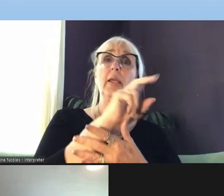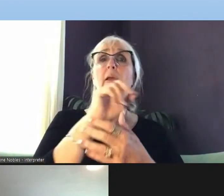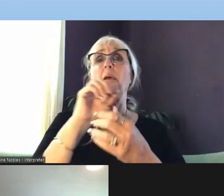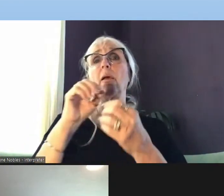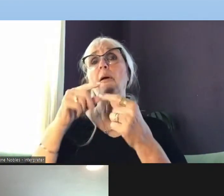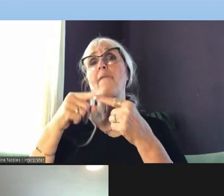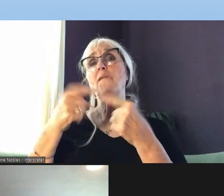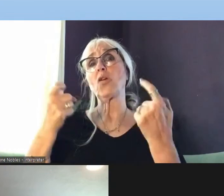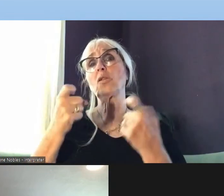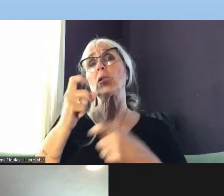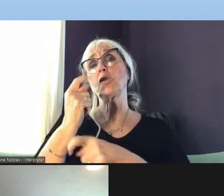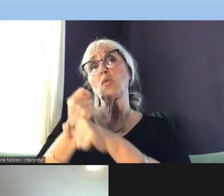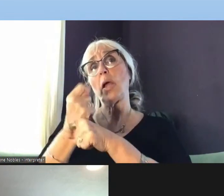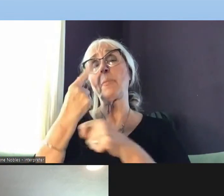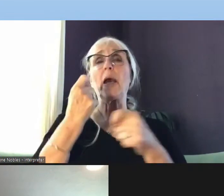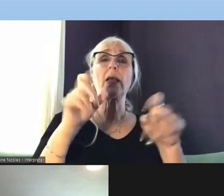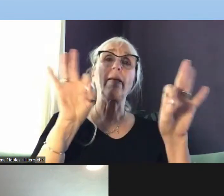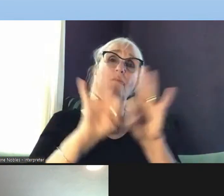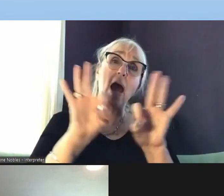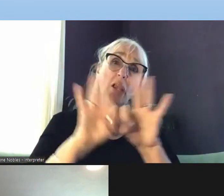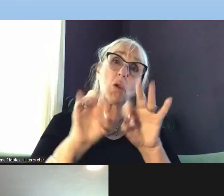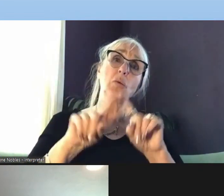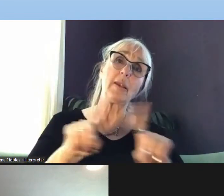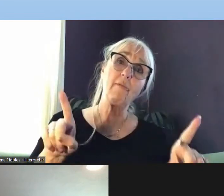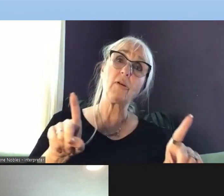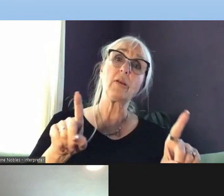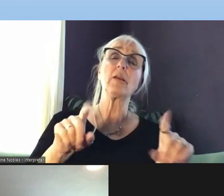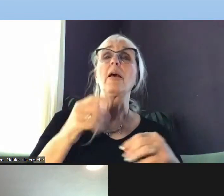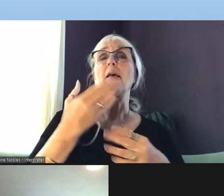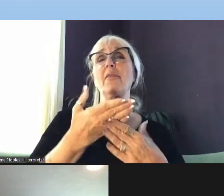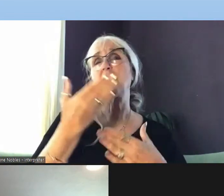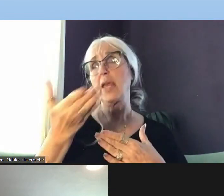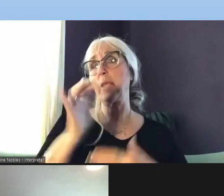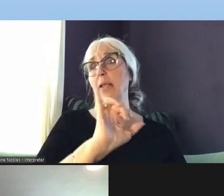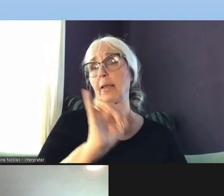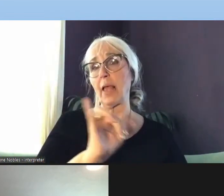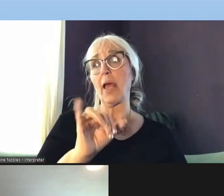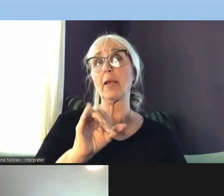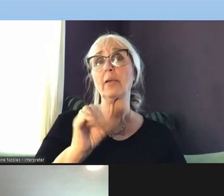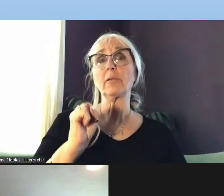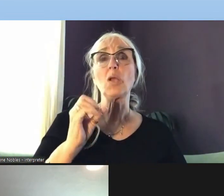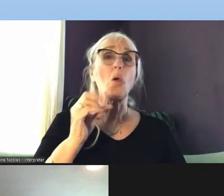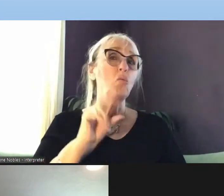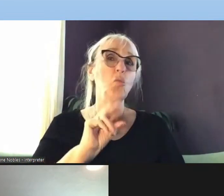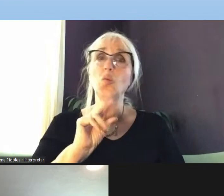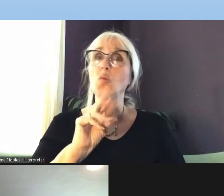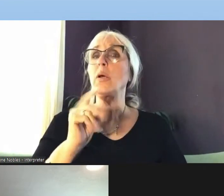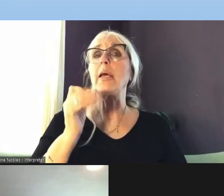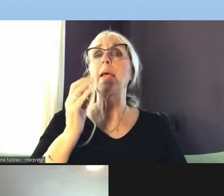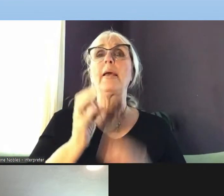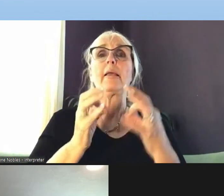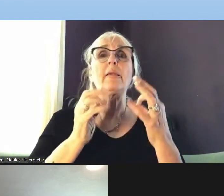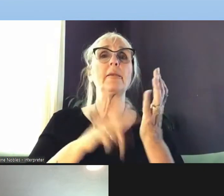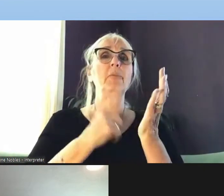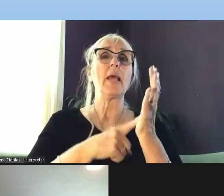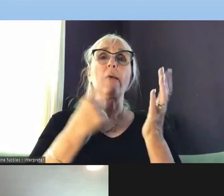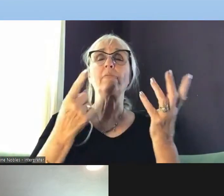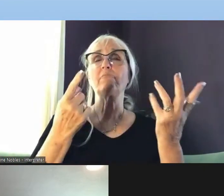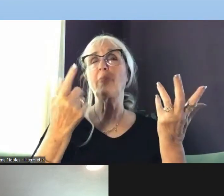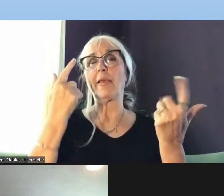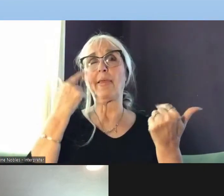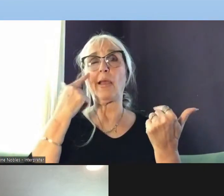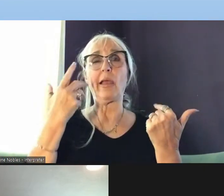of time you want it in service, things like that. So, no, there's been times when we've just said, hey,